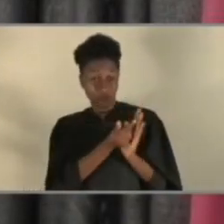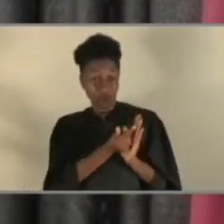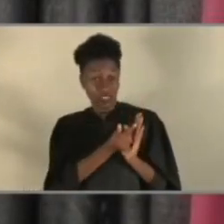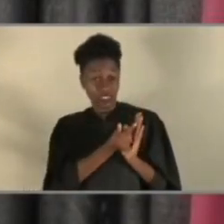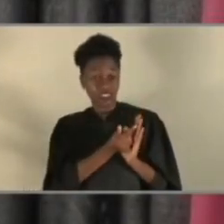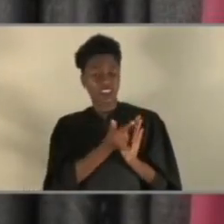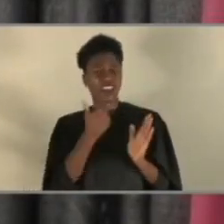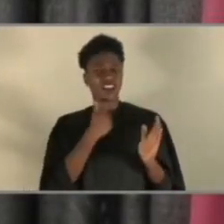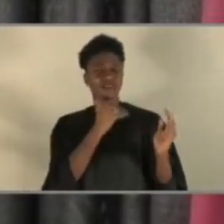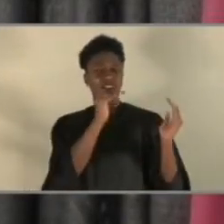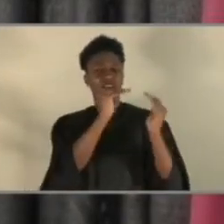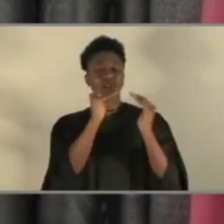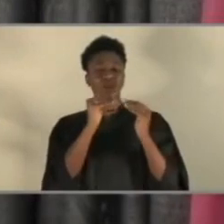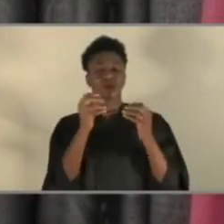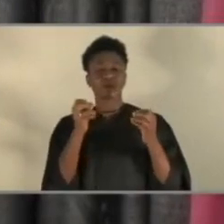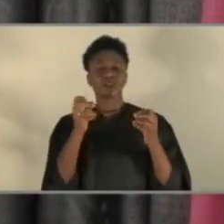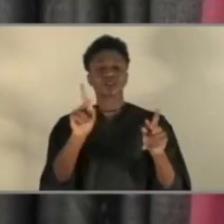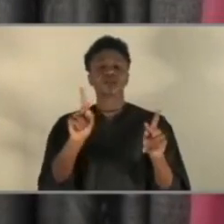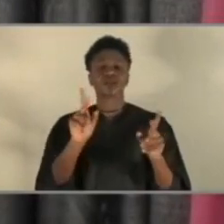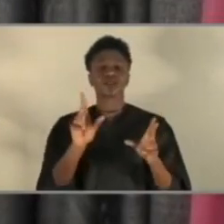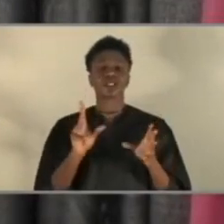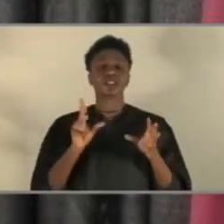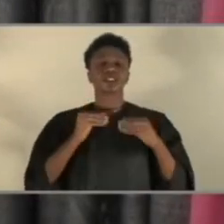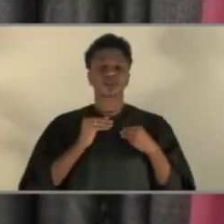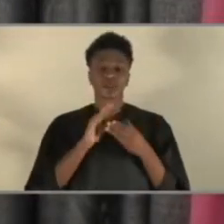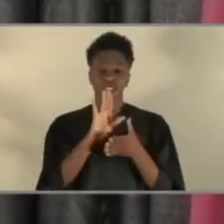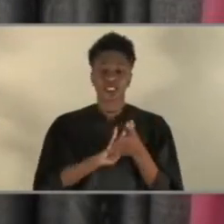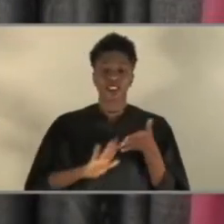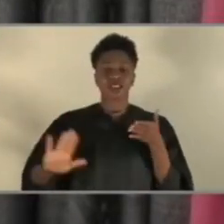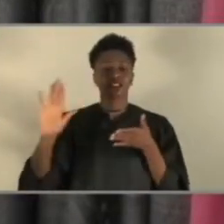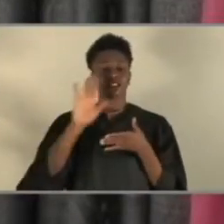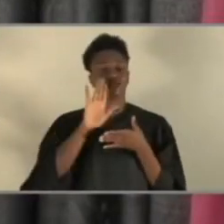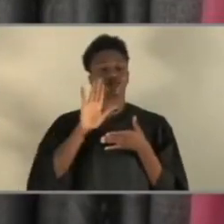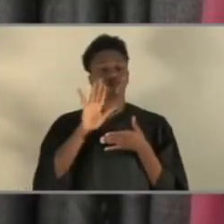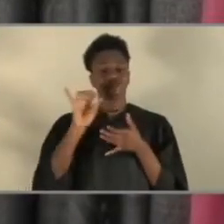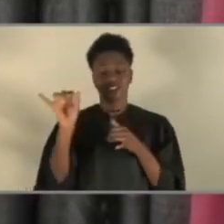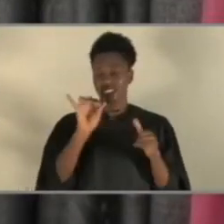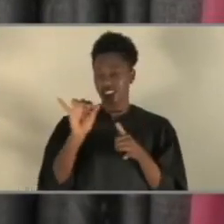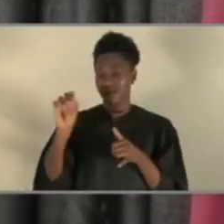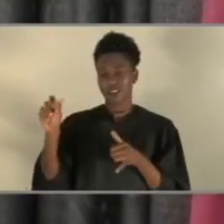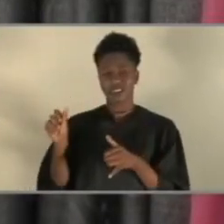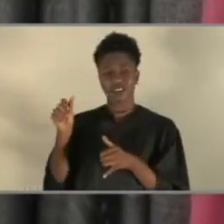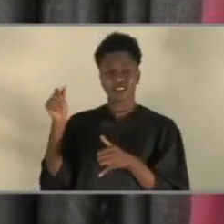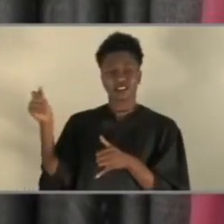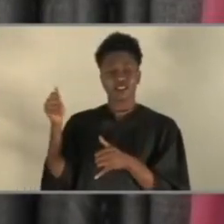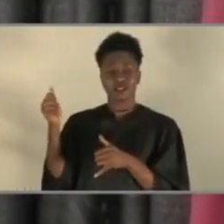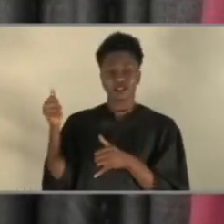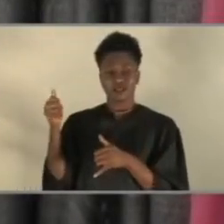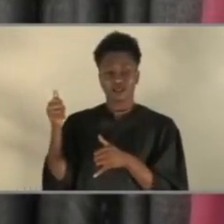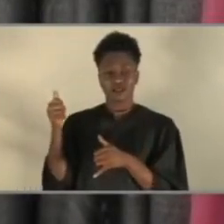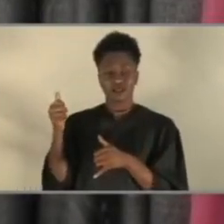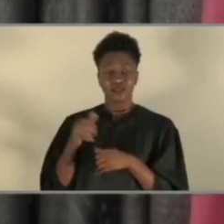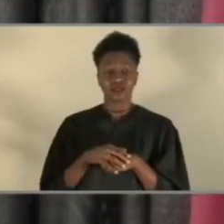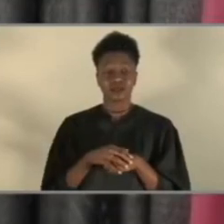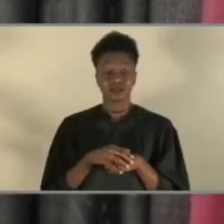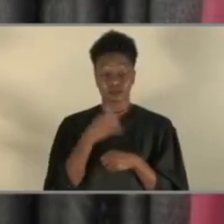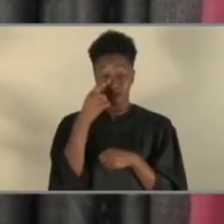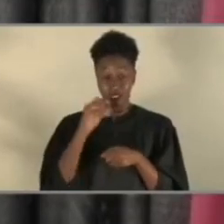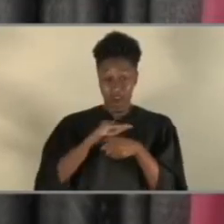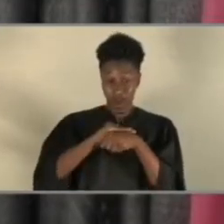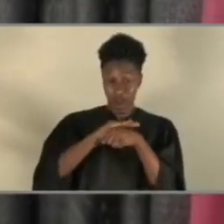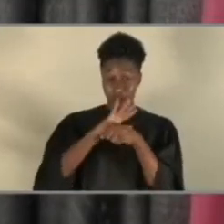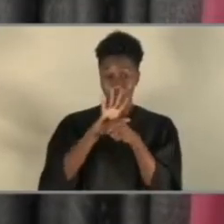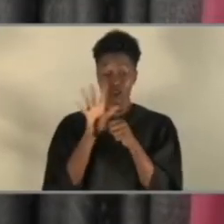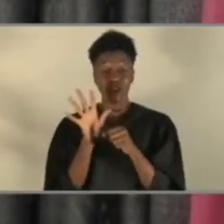equal opportunity to be accepted into college just as your peers. Due to the coronavirus